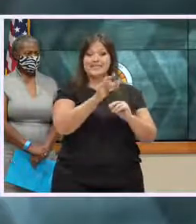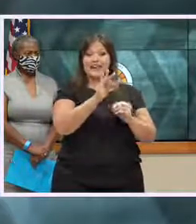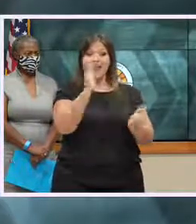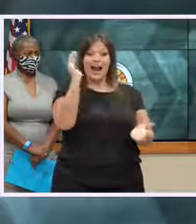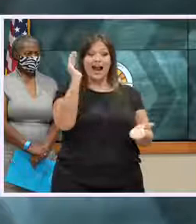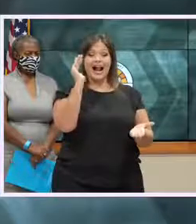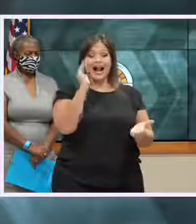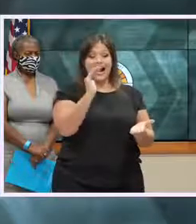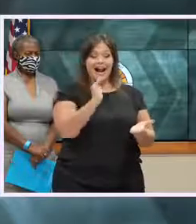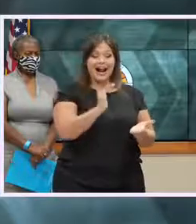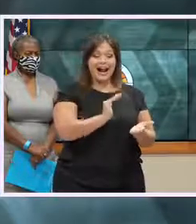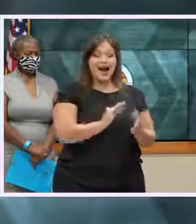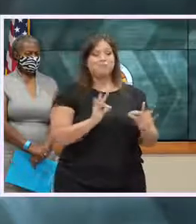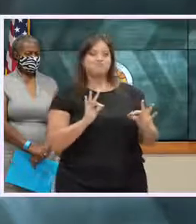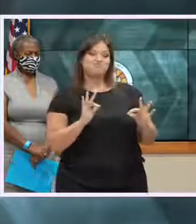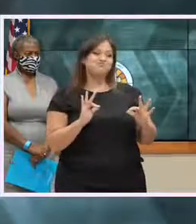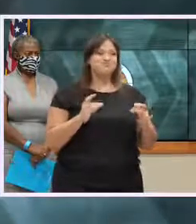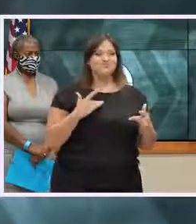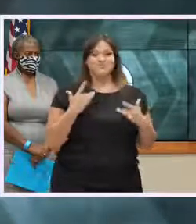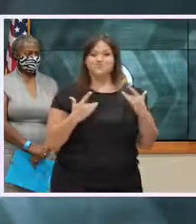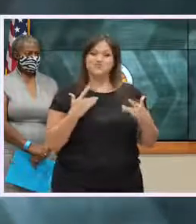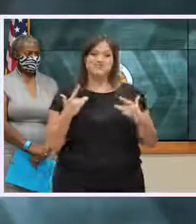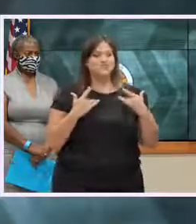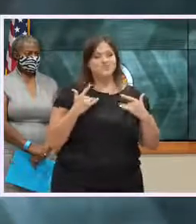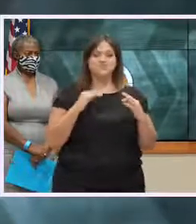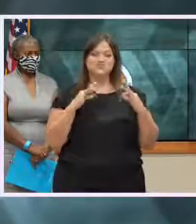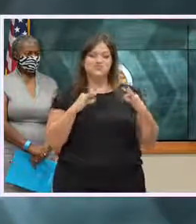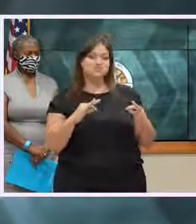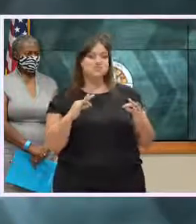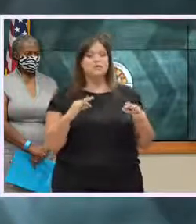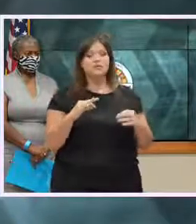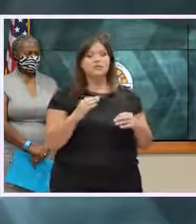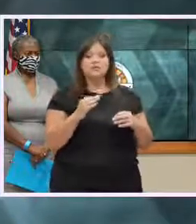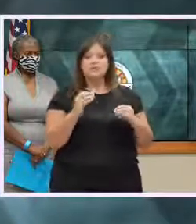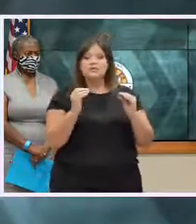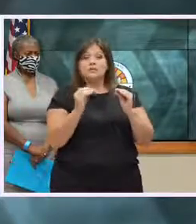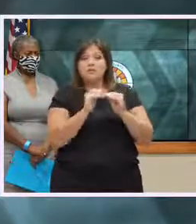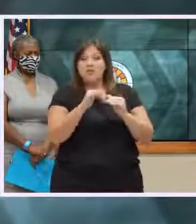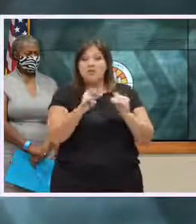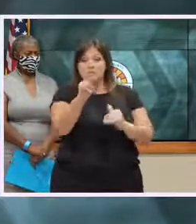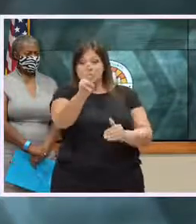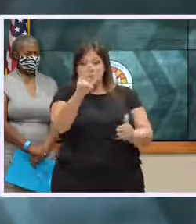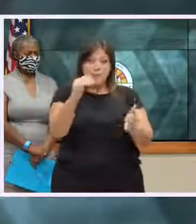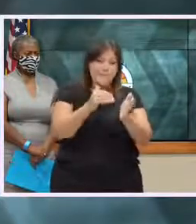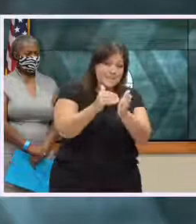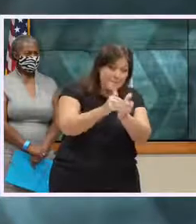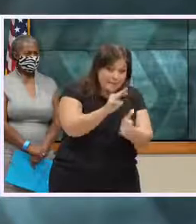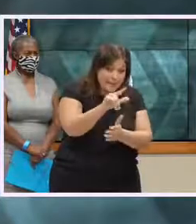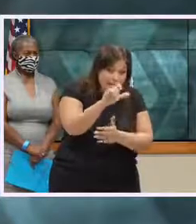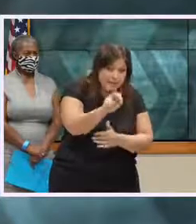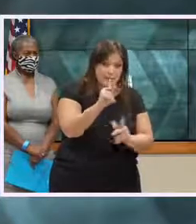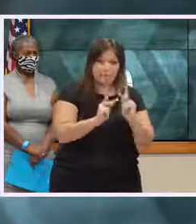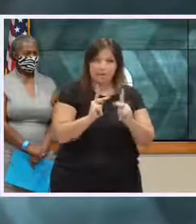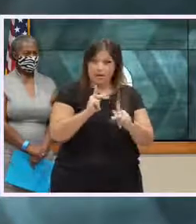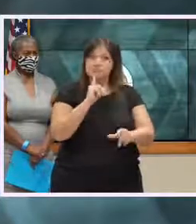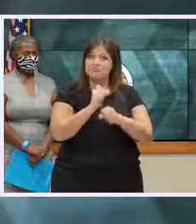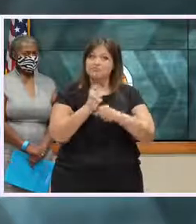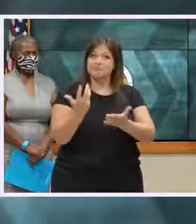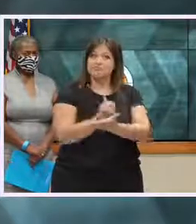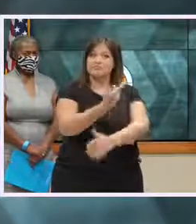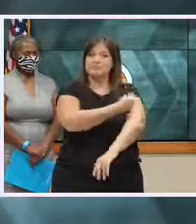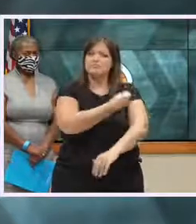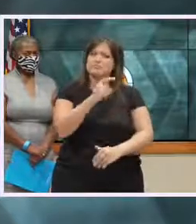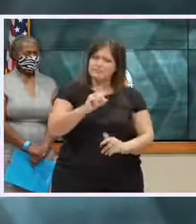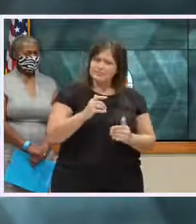accident. Thousands and millions of people, well over 2 million people in this county got their vaccine. You take that step,